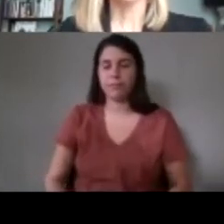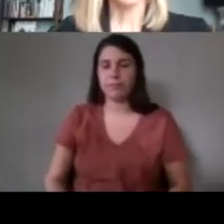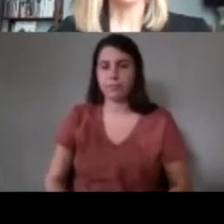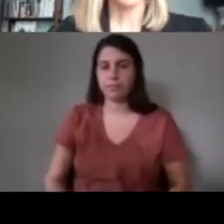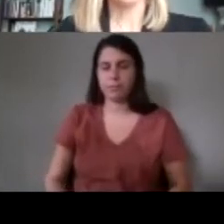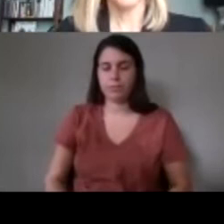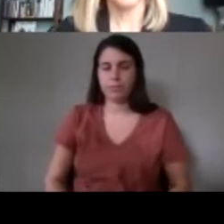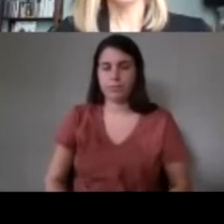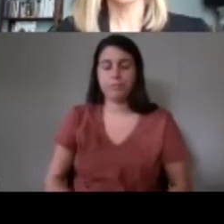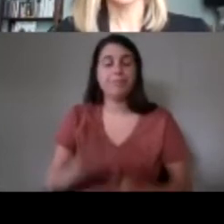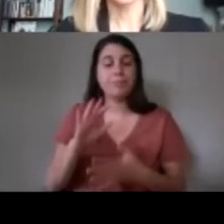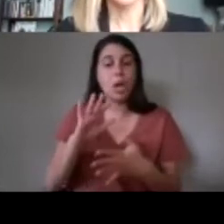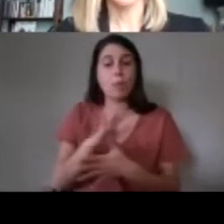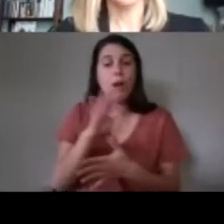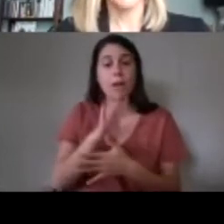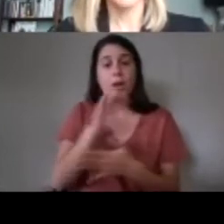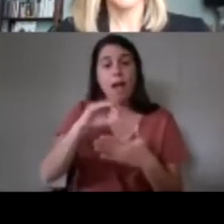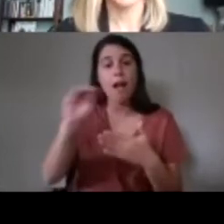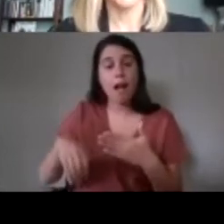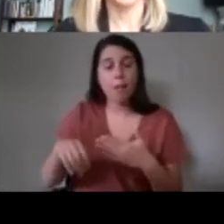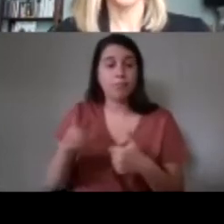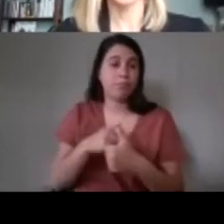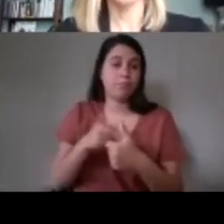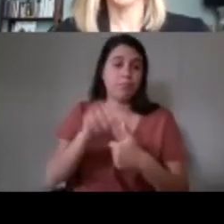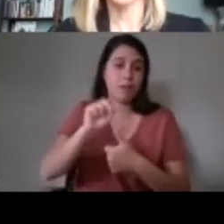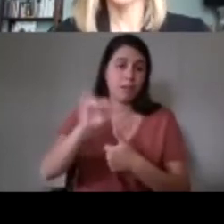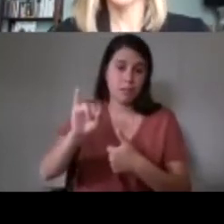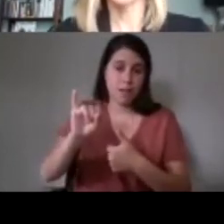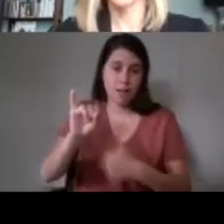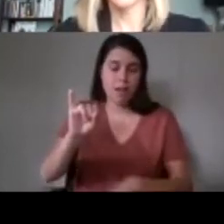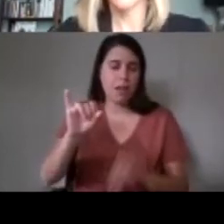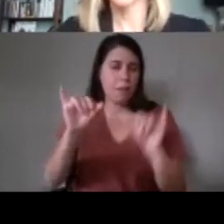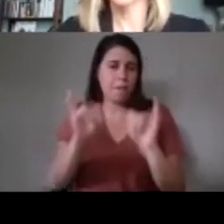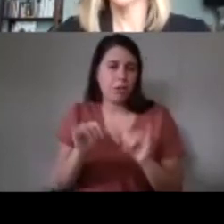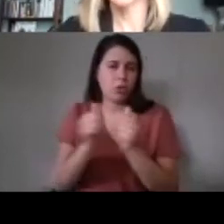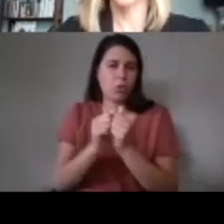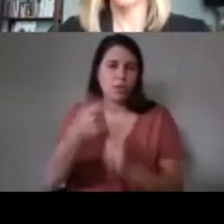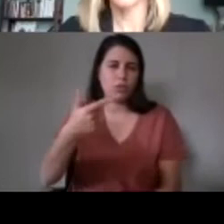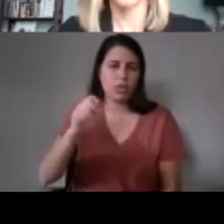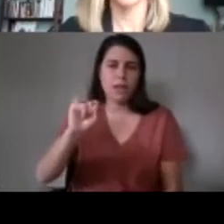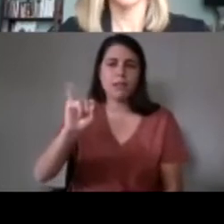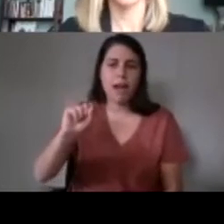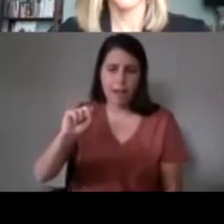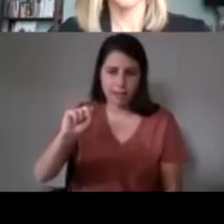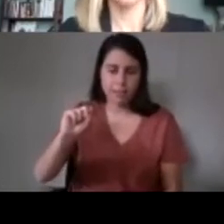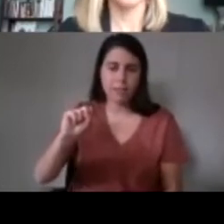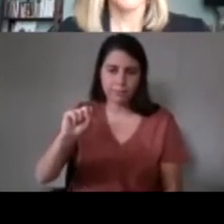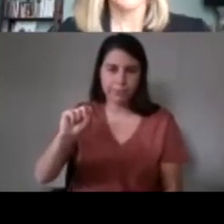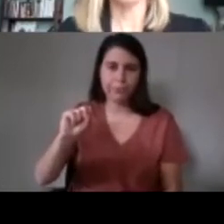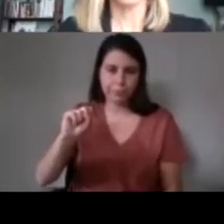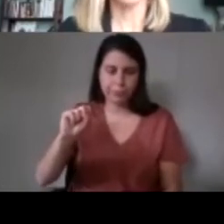So our primary outcomes were suicidal ideation, which we measured using the geriatric suicidal ideation